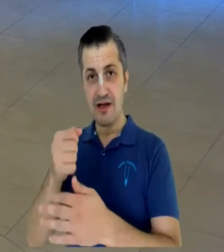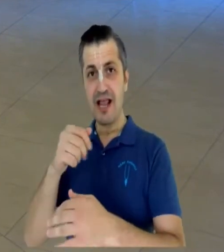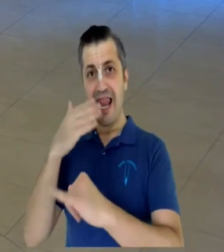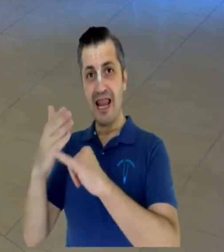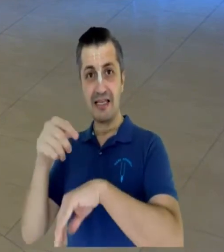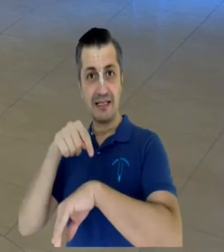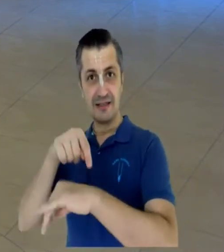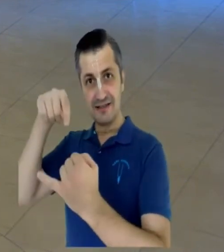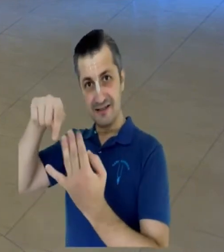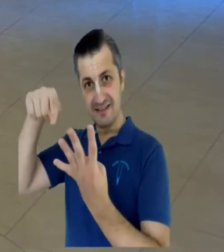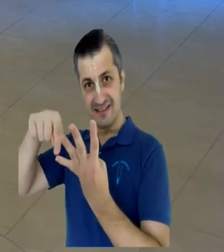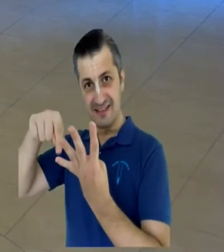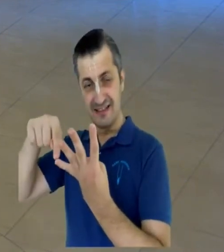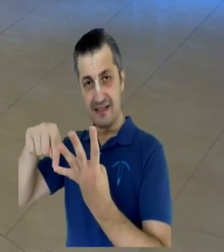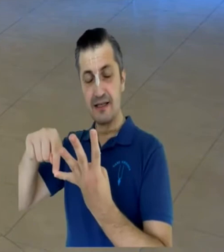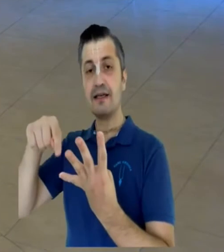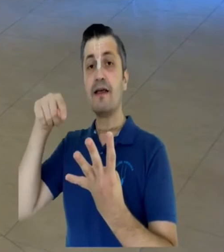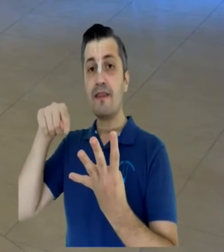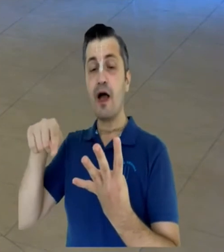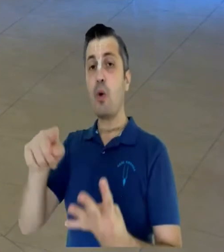truthfulness, that people can be still